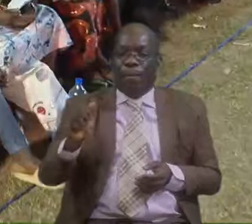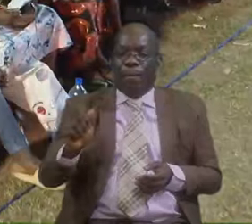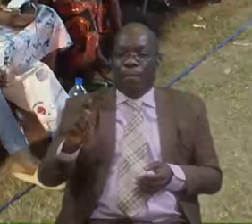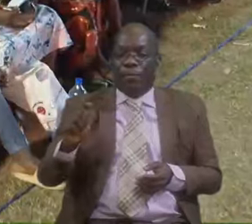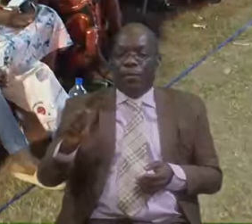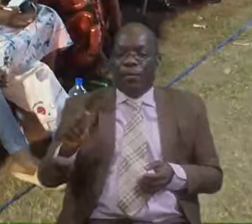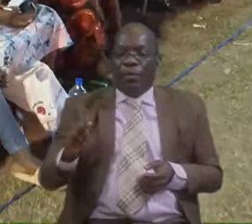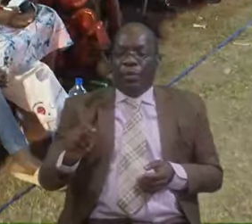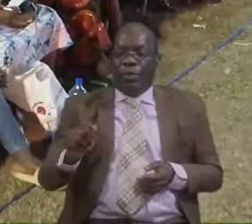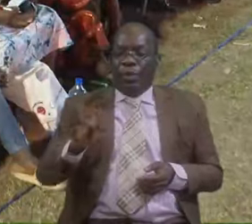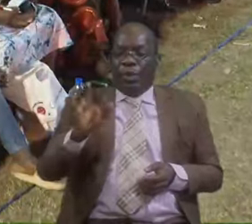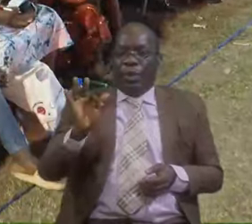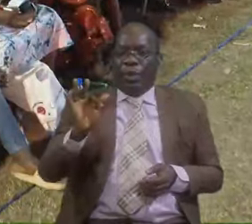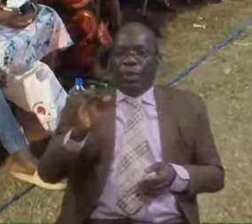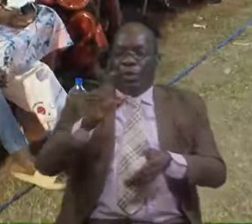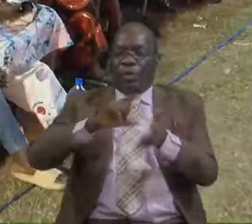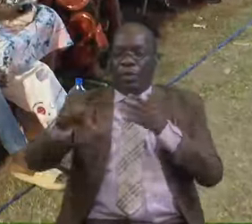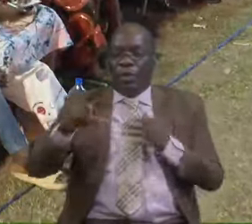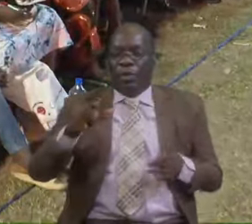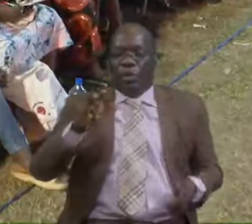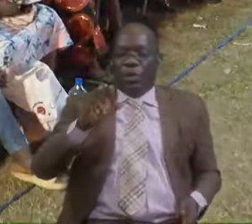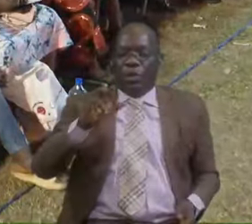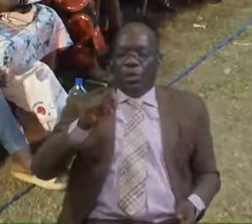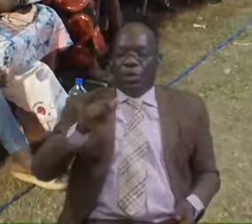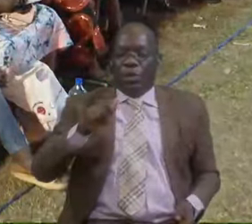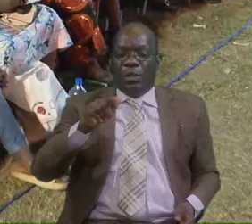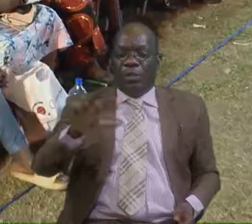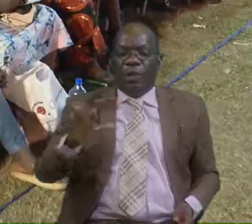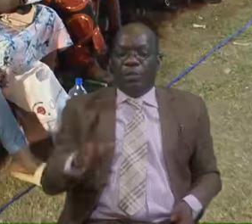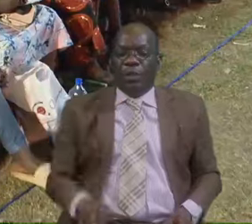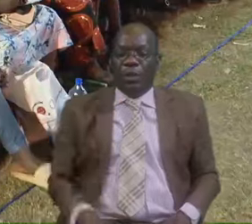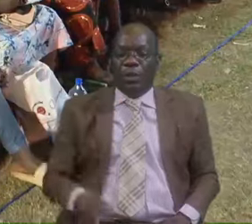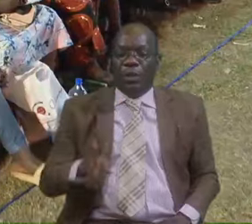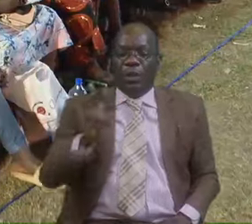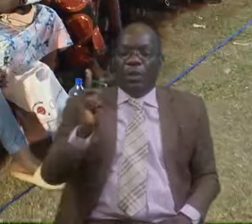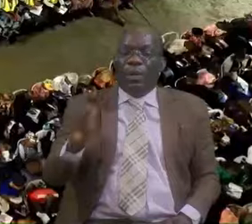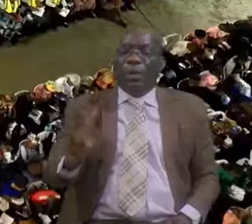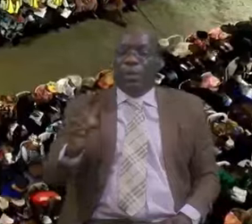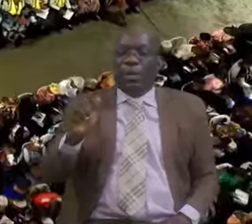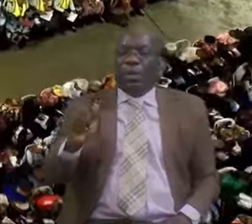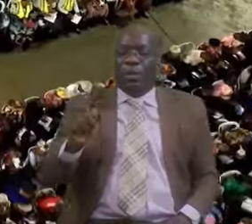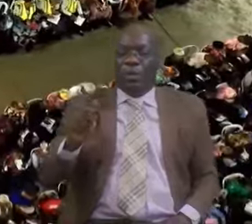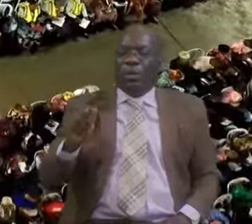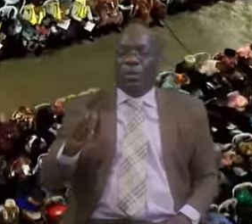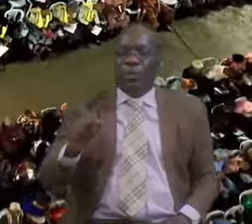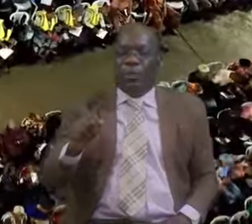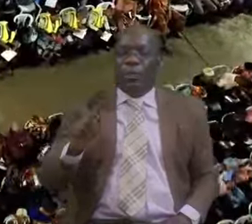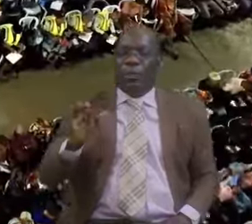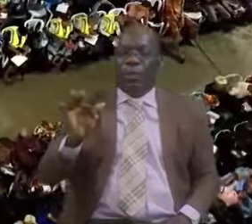from verse 25. Matthew chapter 19, reading from